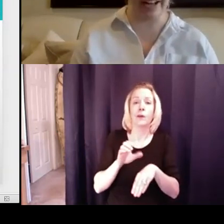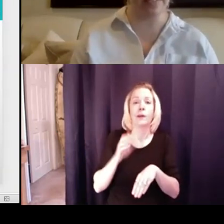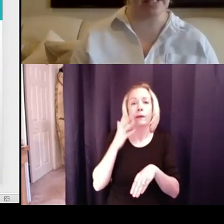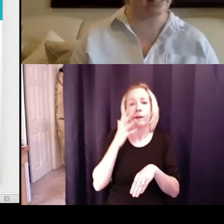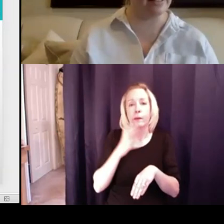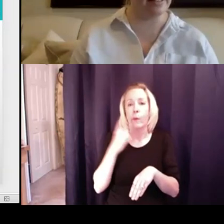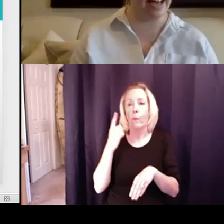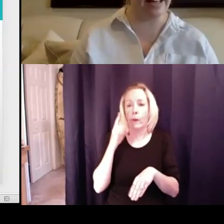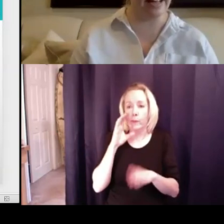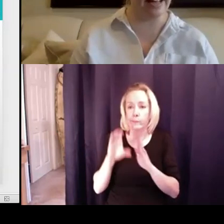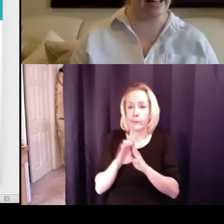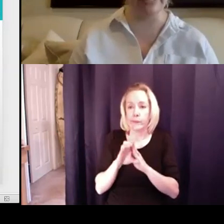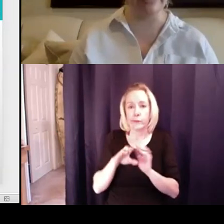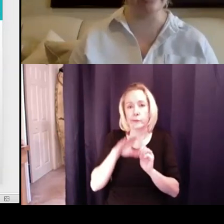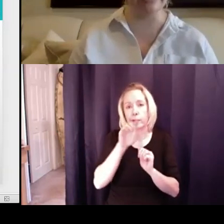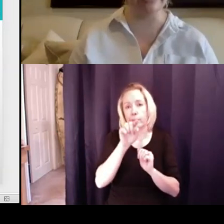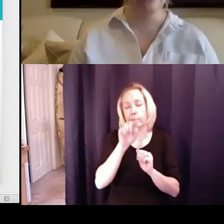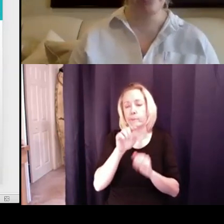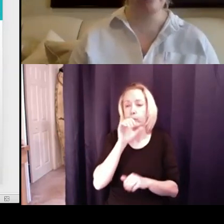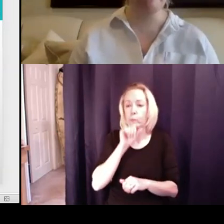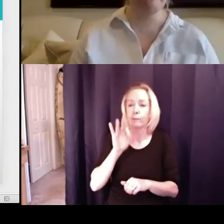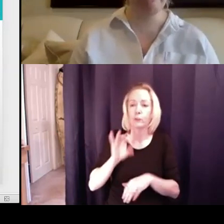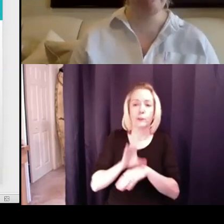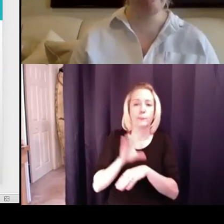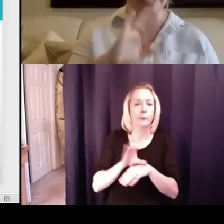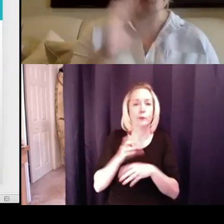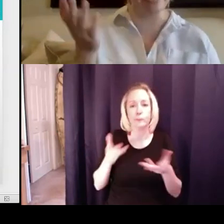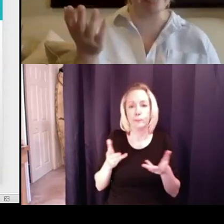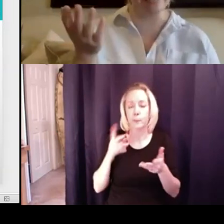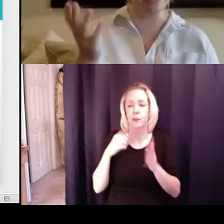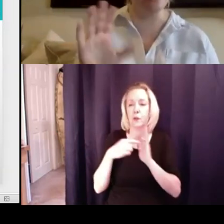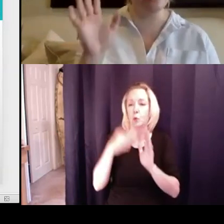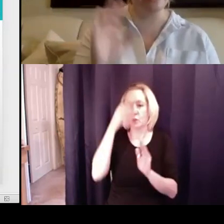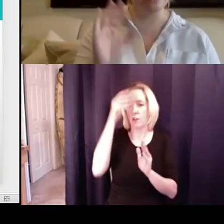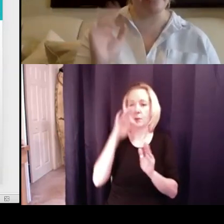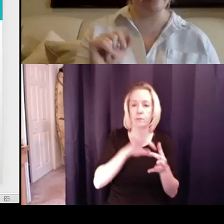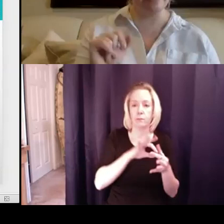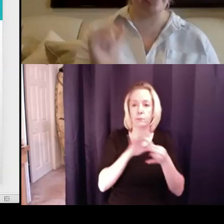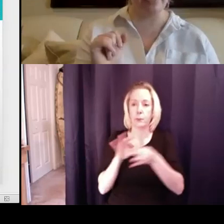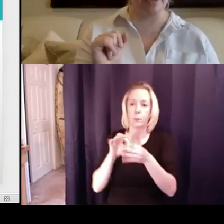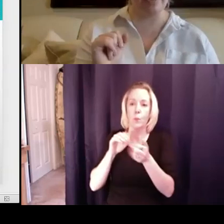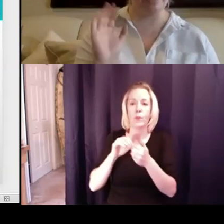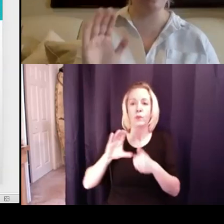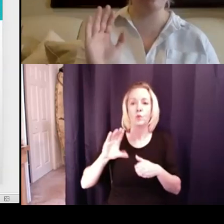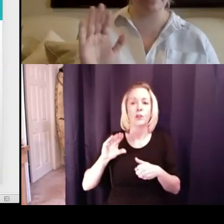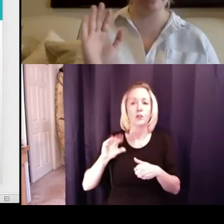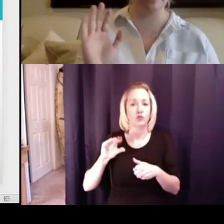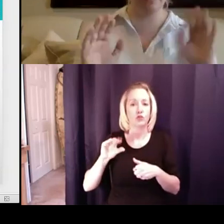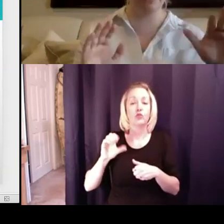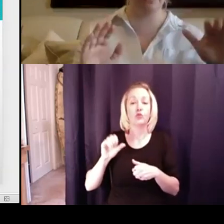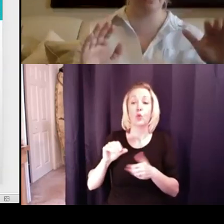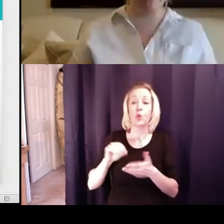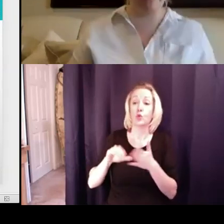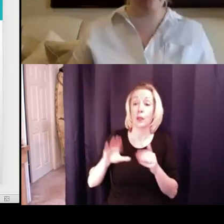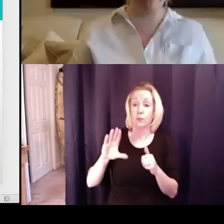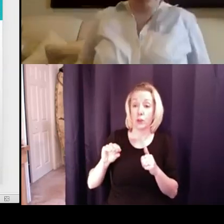I haven't seen in at least over 10 years. But that's a nice thing too. Then your child can either press forward